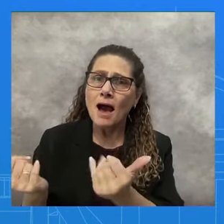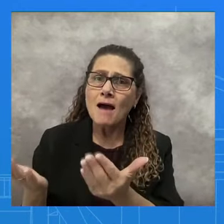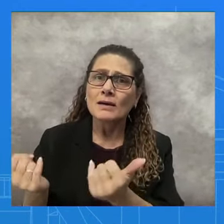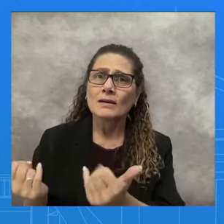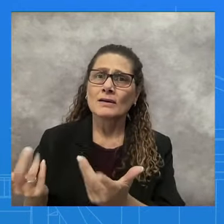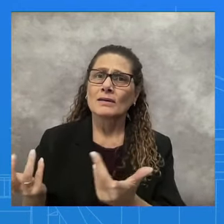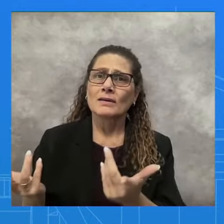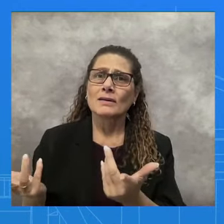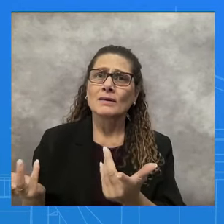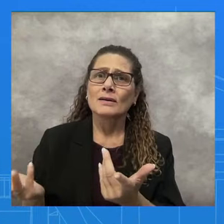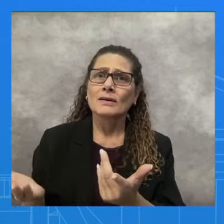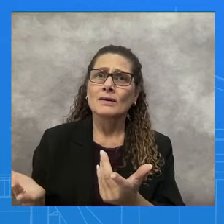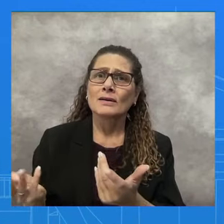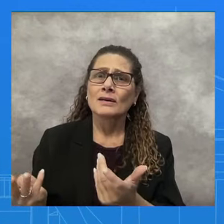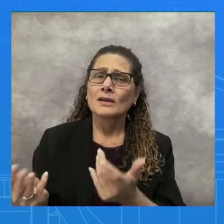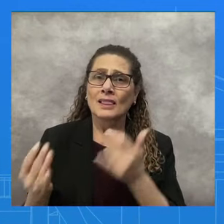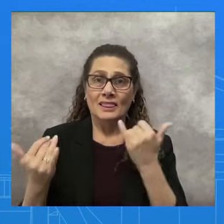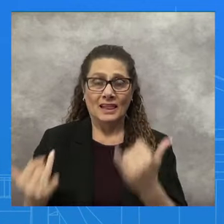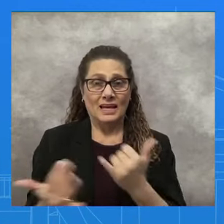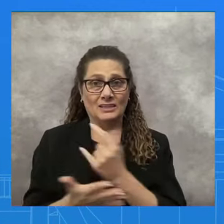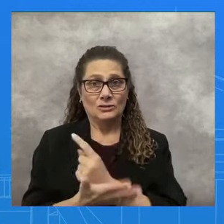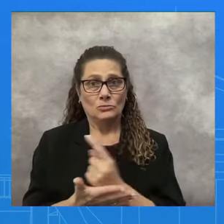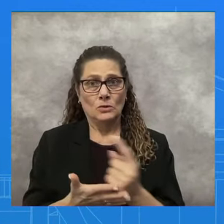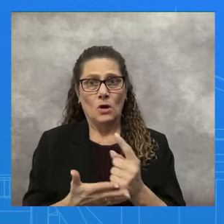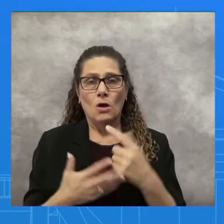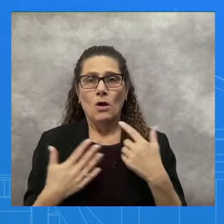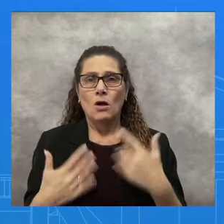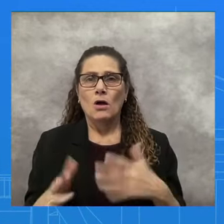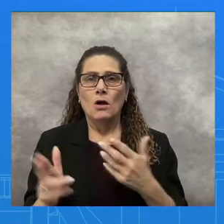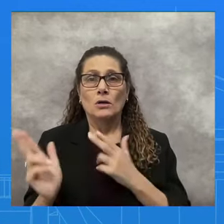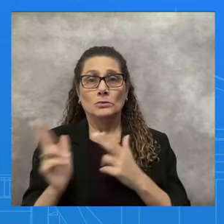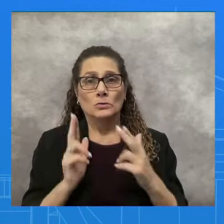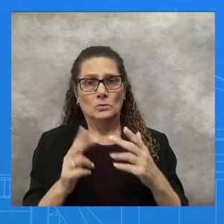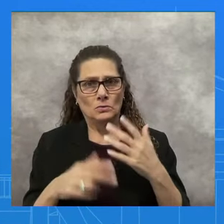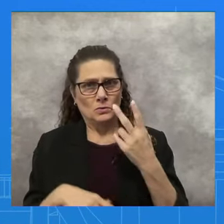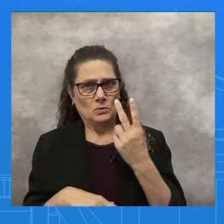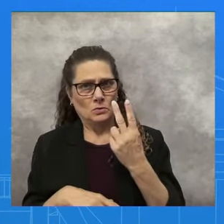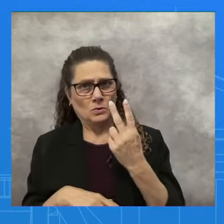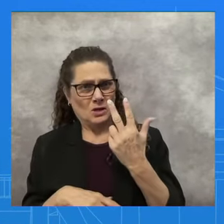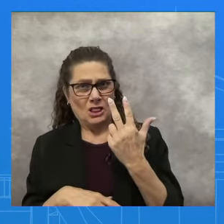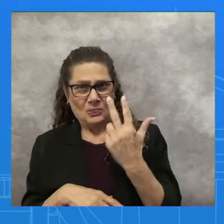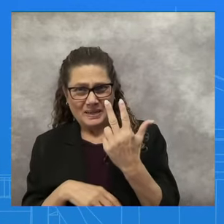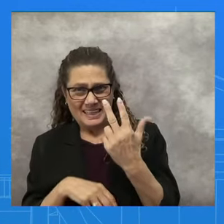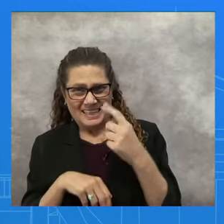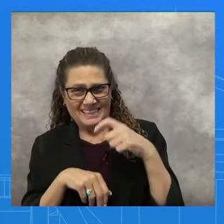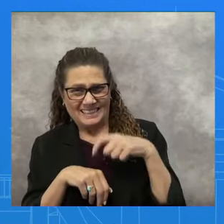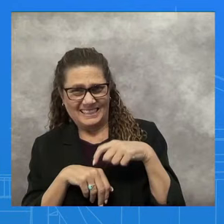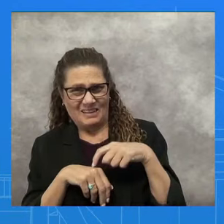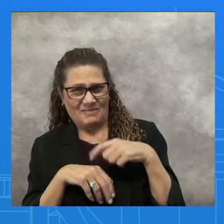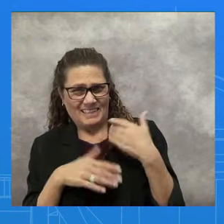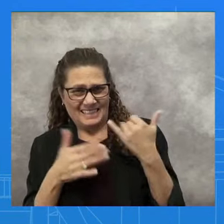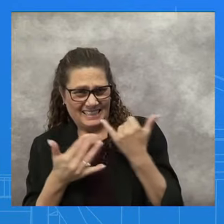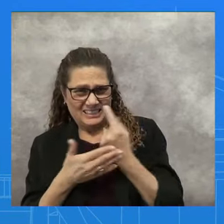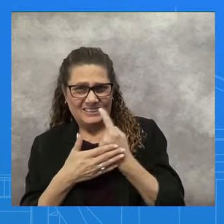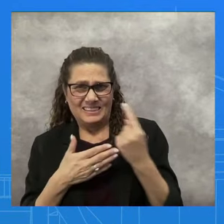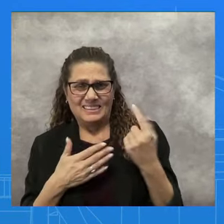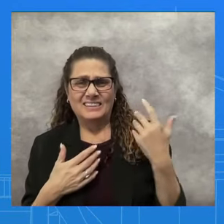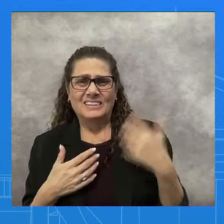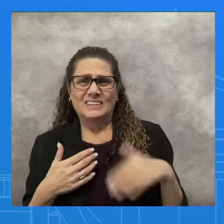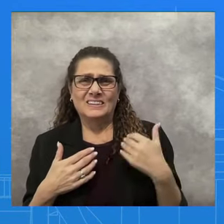third time this week that I've talked about a shooting that's occurred, whether it's an anniversary or an active shooting that just happened that day.